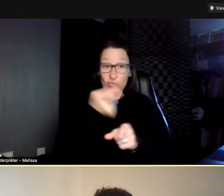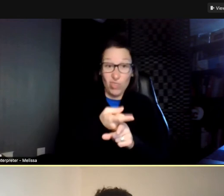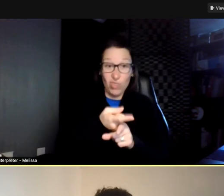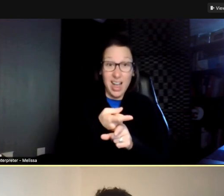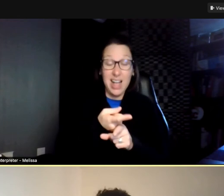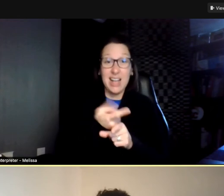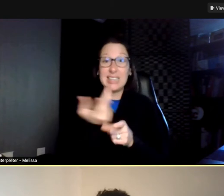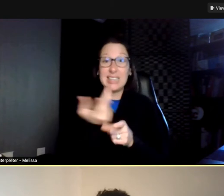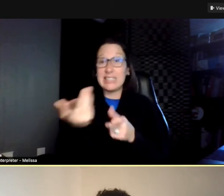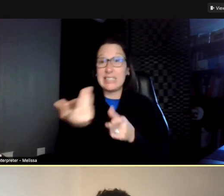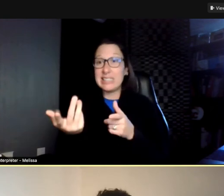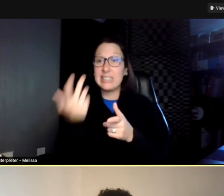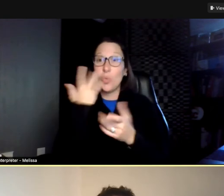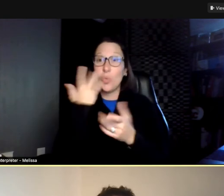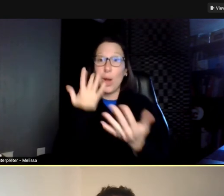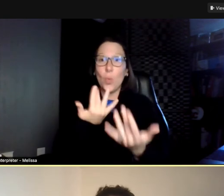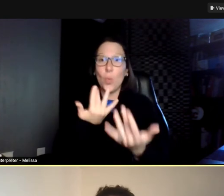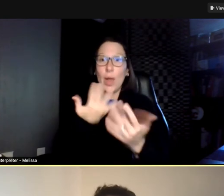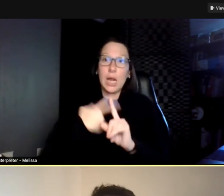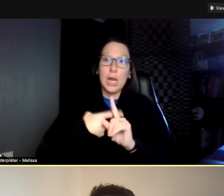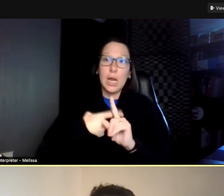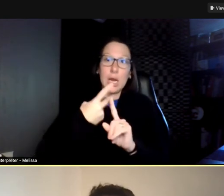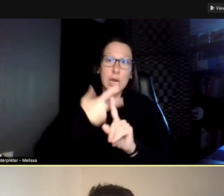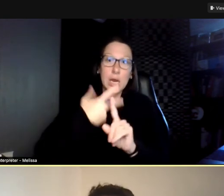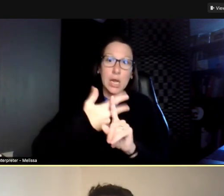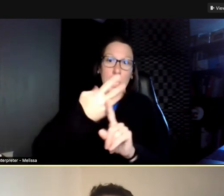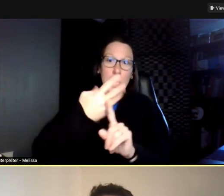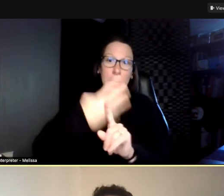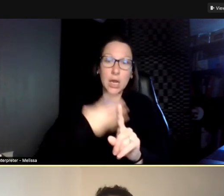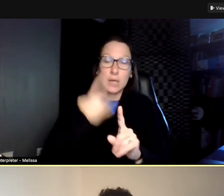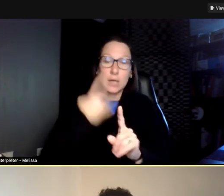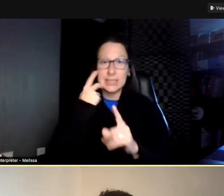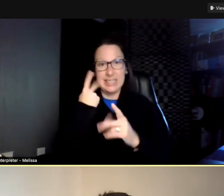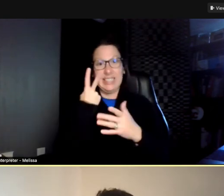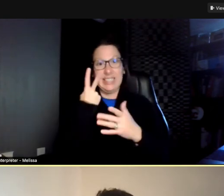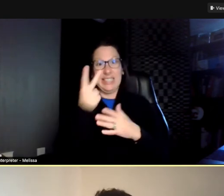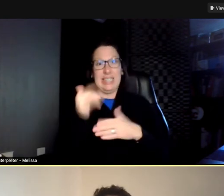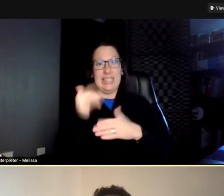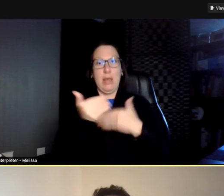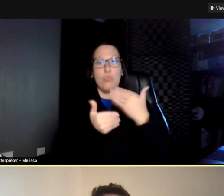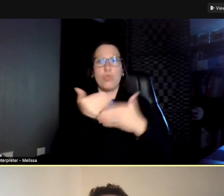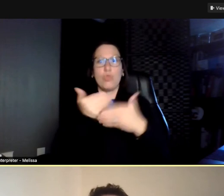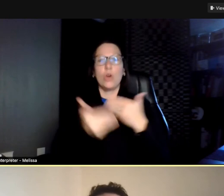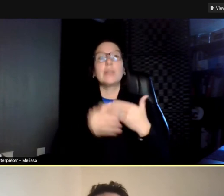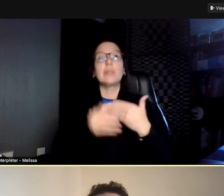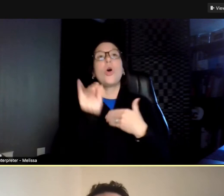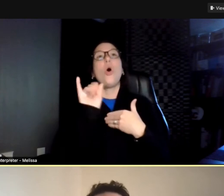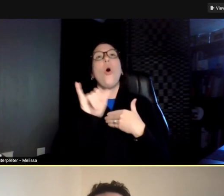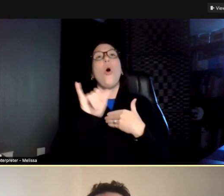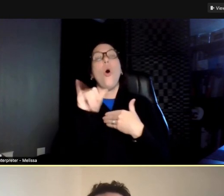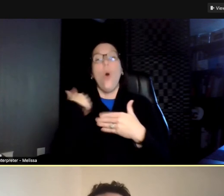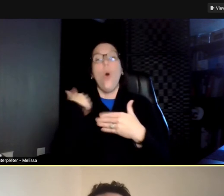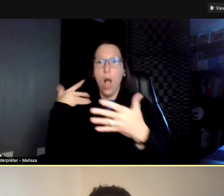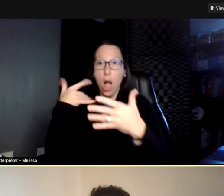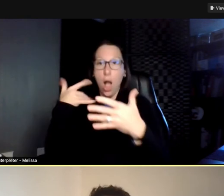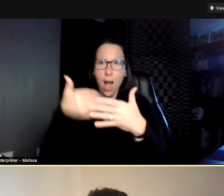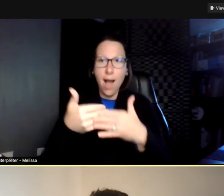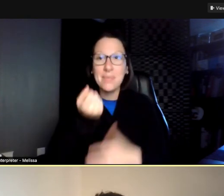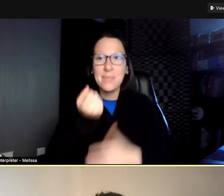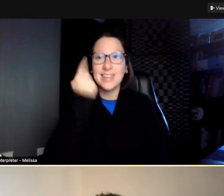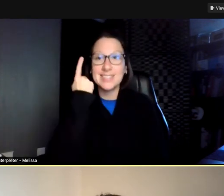and months and months to see progress, to see, oh, what I've been doing actually makes sense. And what I've been doing